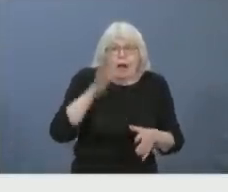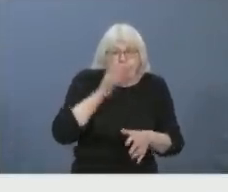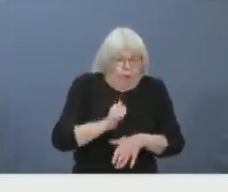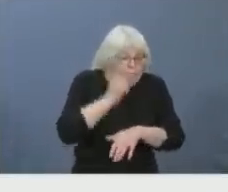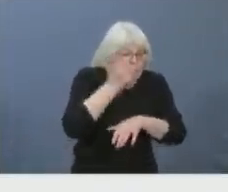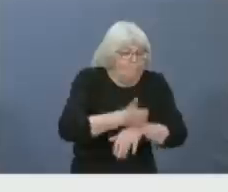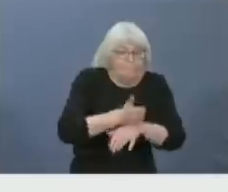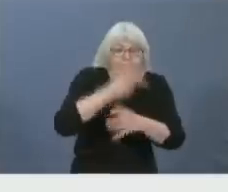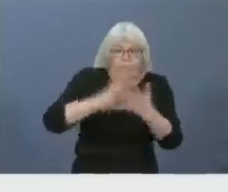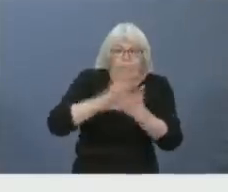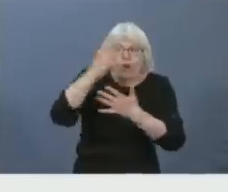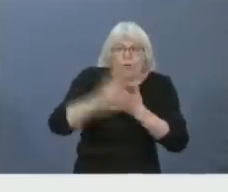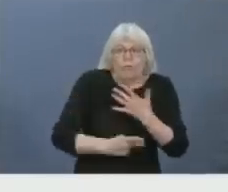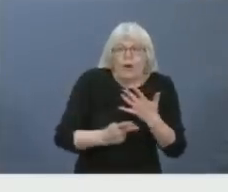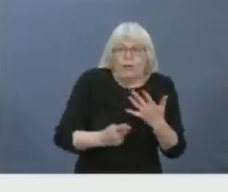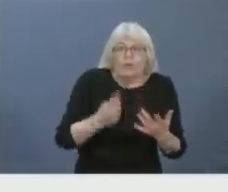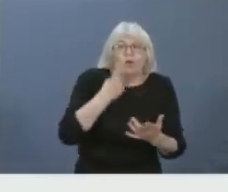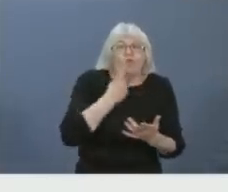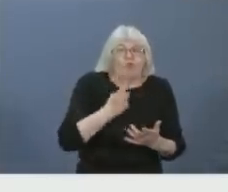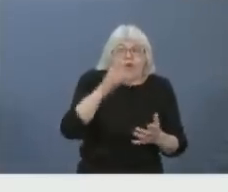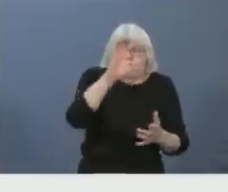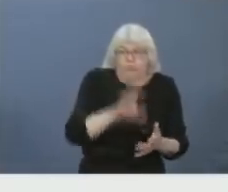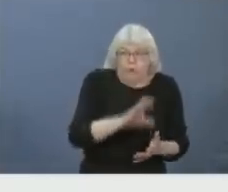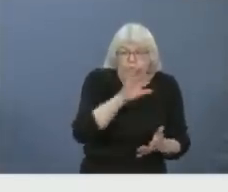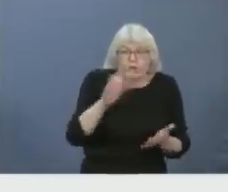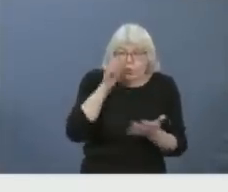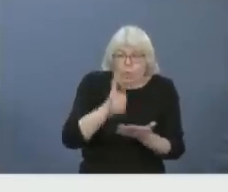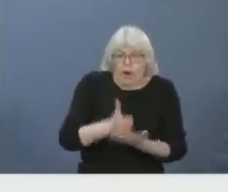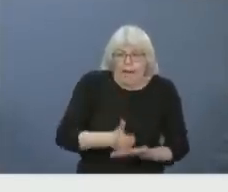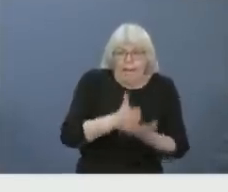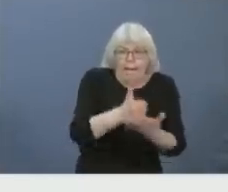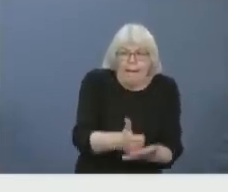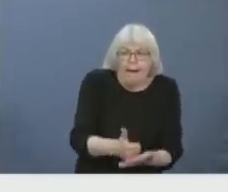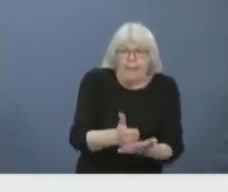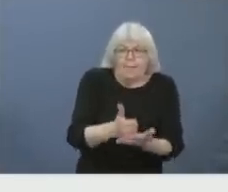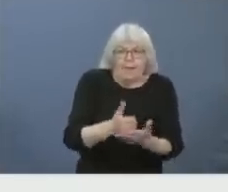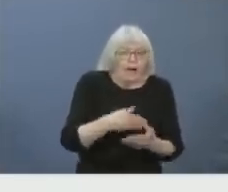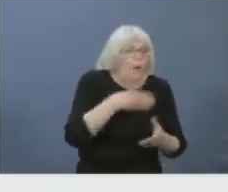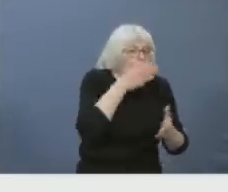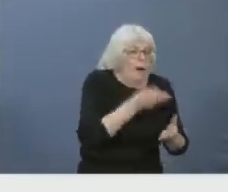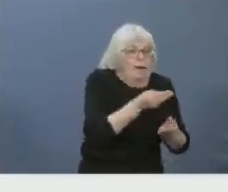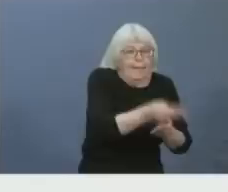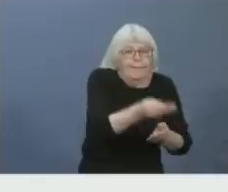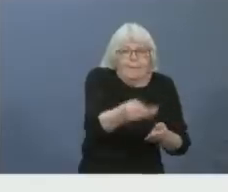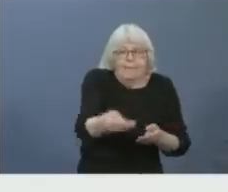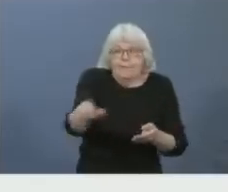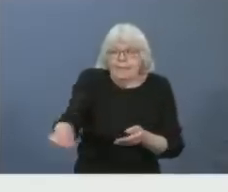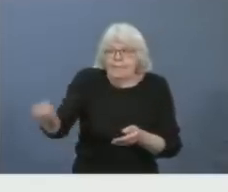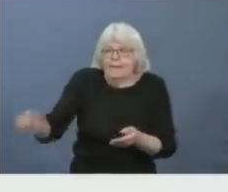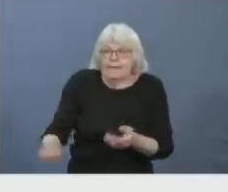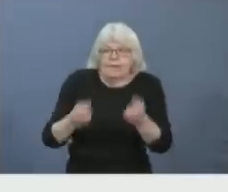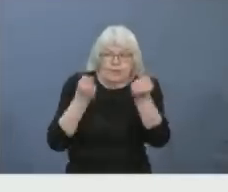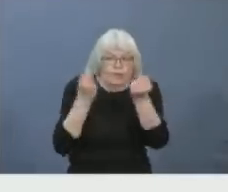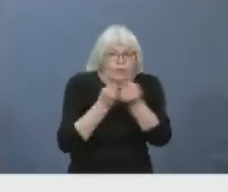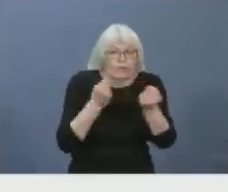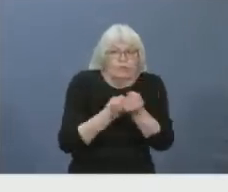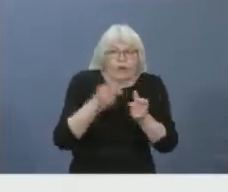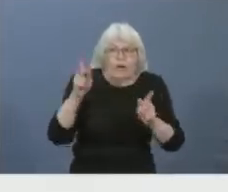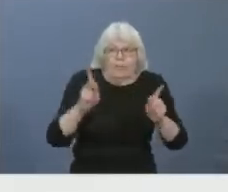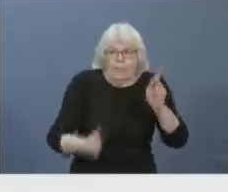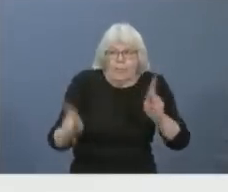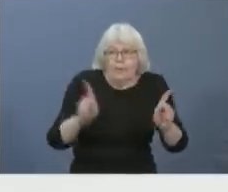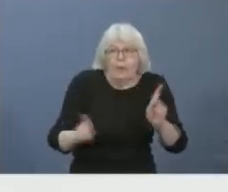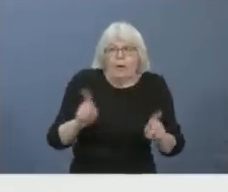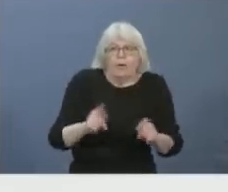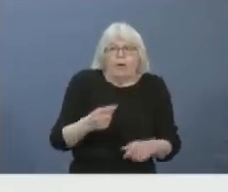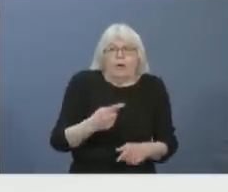the line. They're gonna help administer that. So to get your support, go to redcross.ca. We're going to require a bit